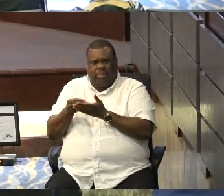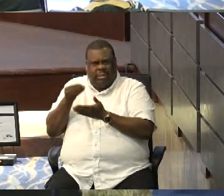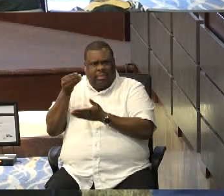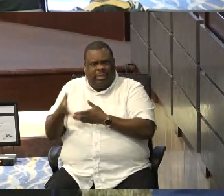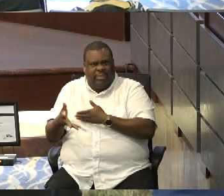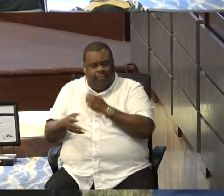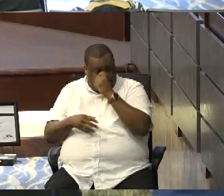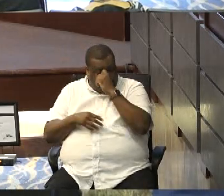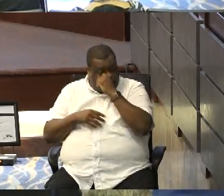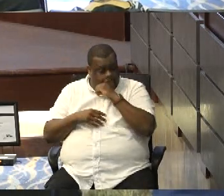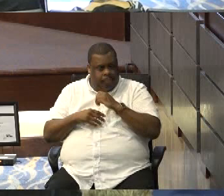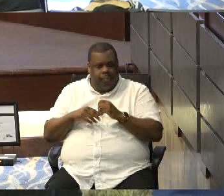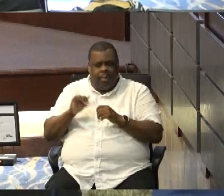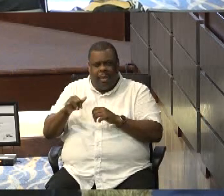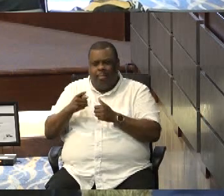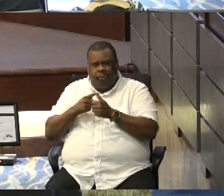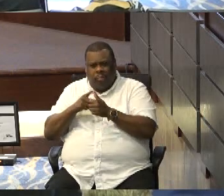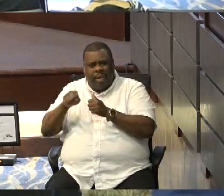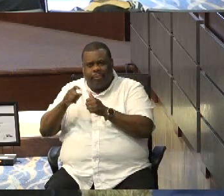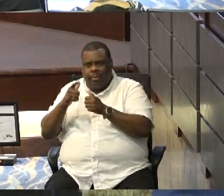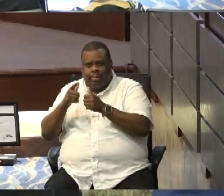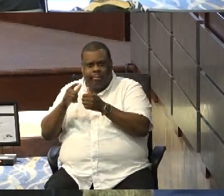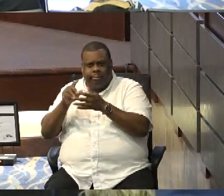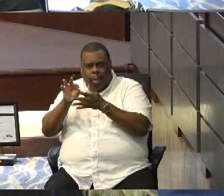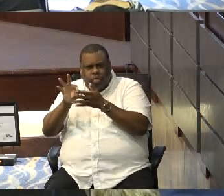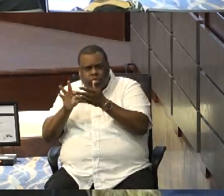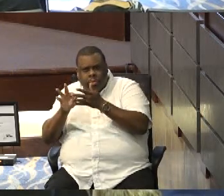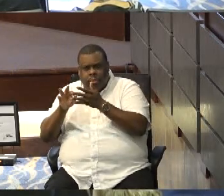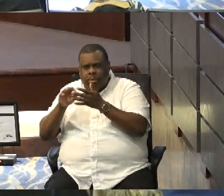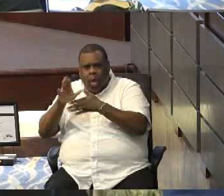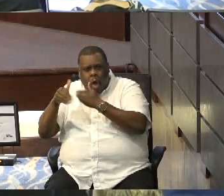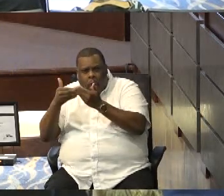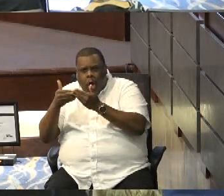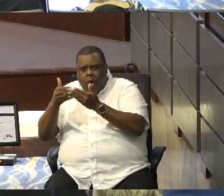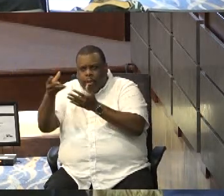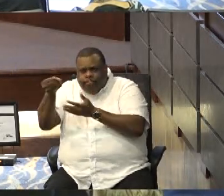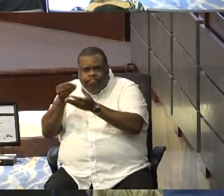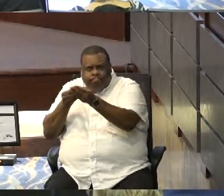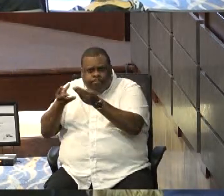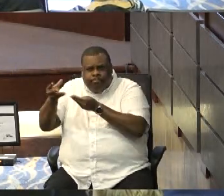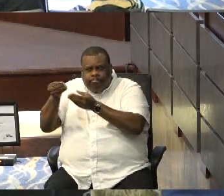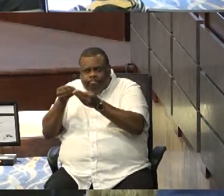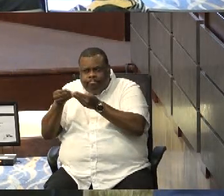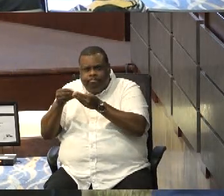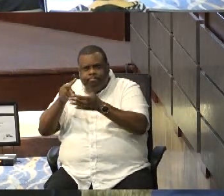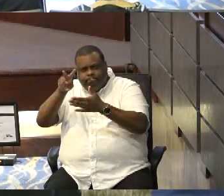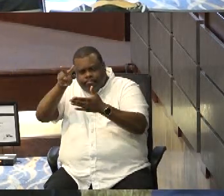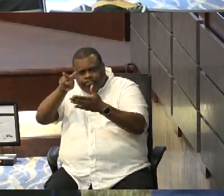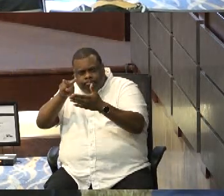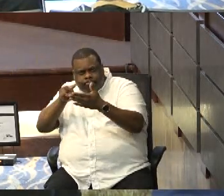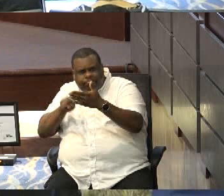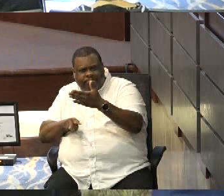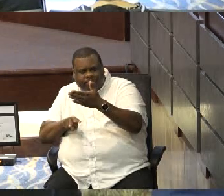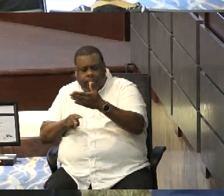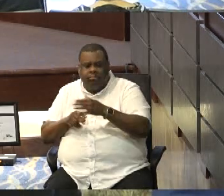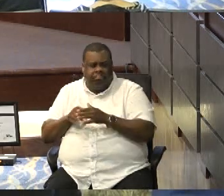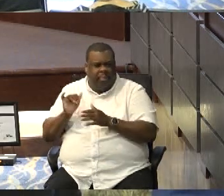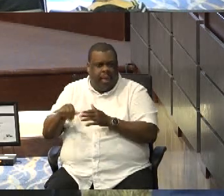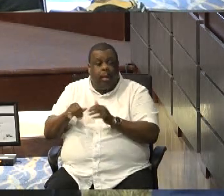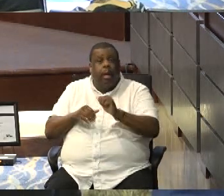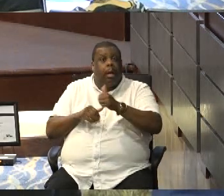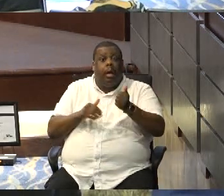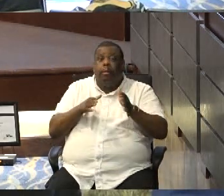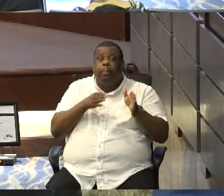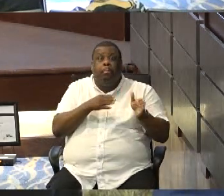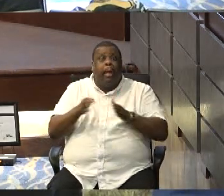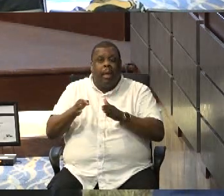got the price estimate back from the architect. And then we realized one plan was moving our bathrooms and elevators out of the way.